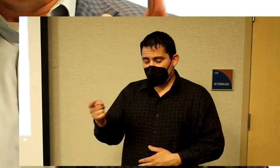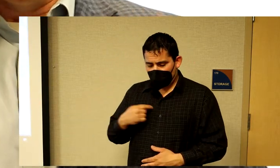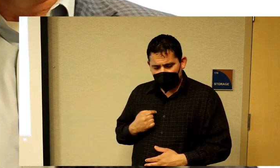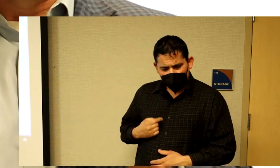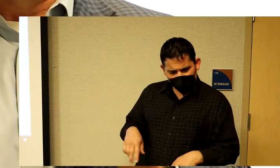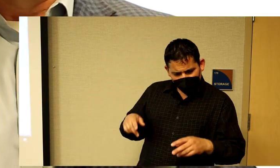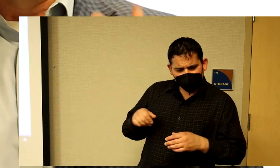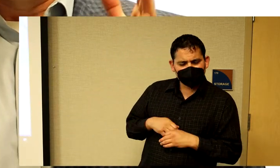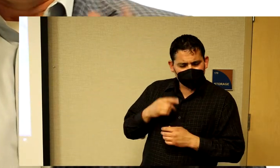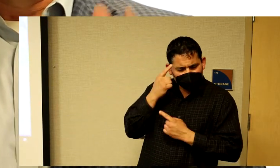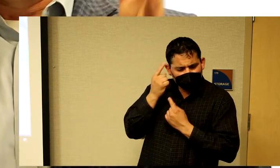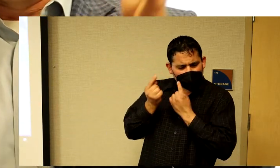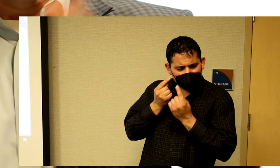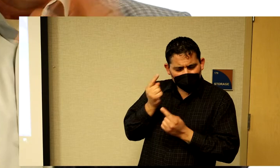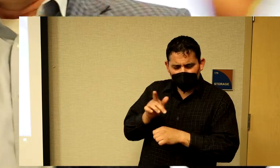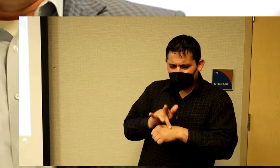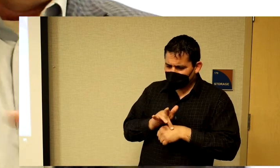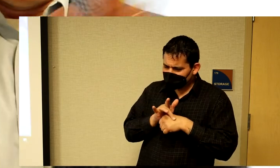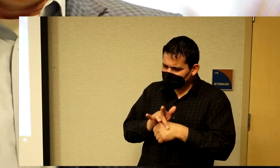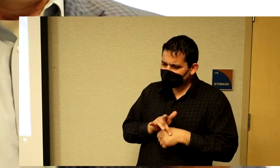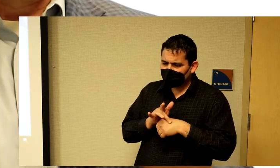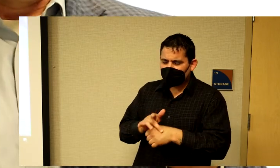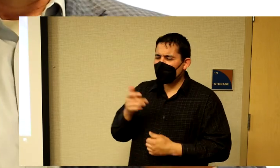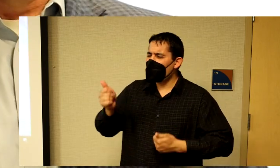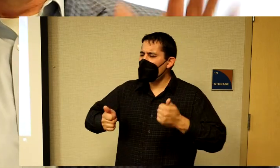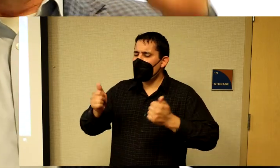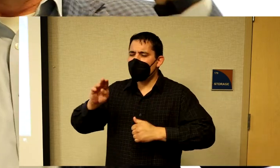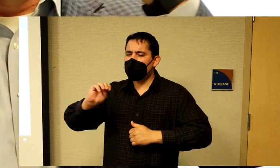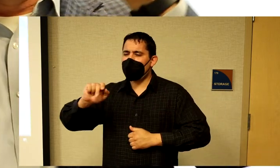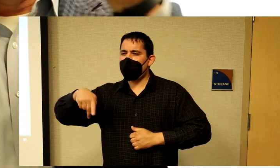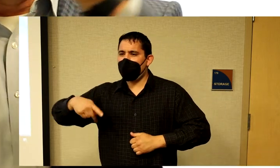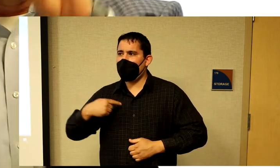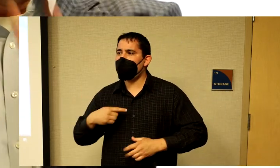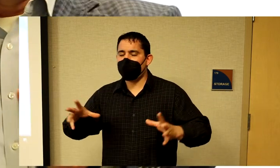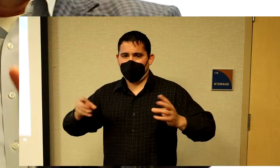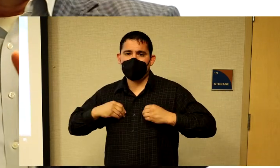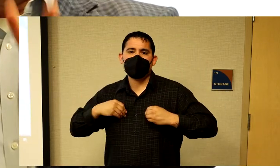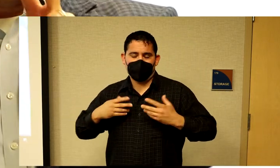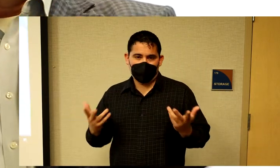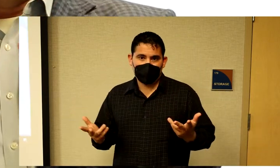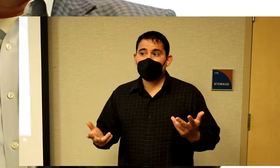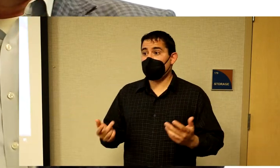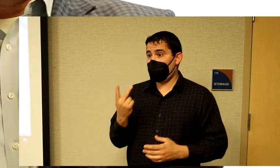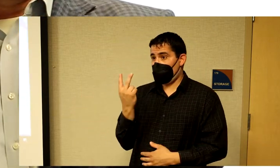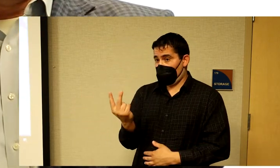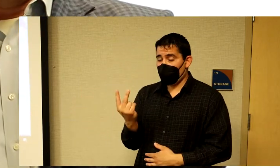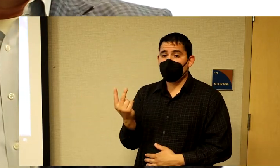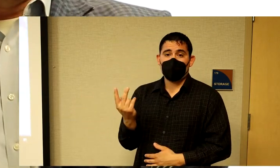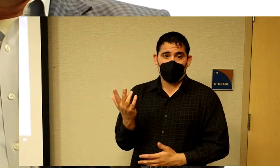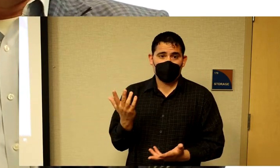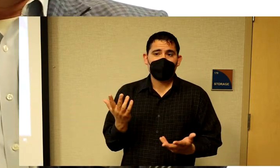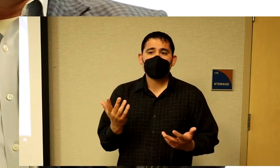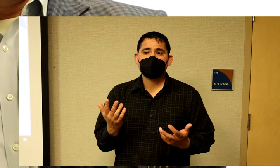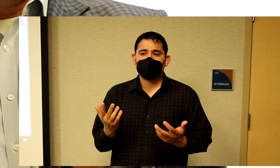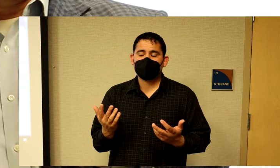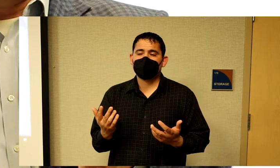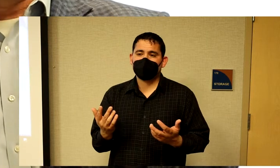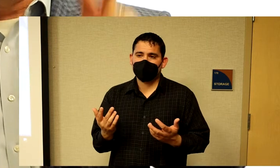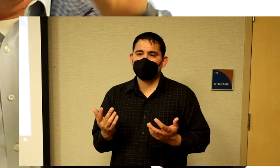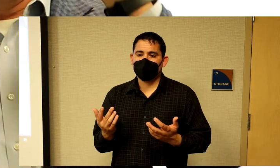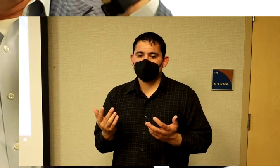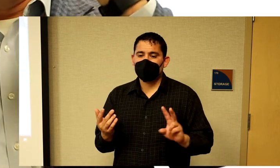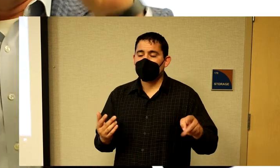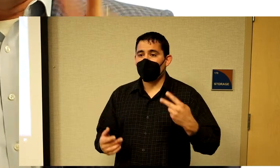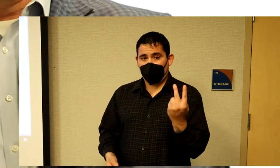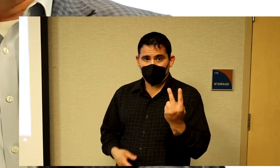which, in addition to adopting whatever number map you decide, we need 2 of them, because 2 of you are up this next time, so 2 of your seats term